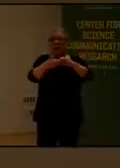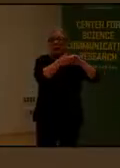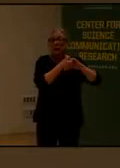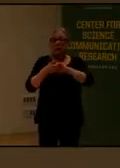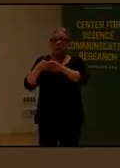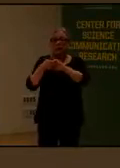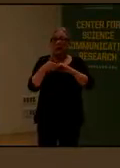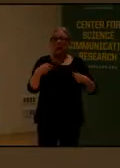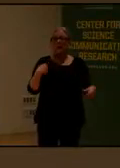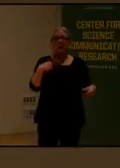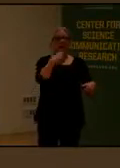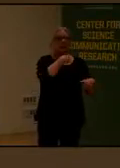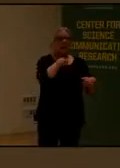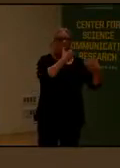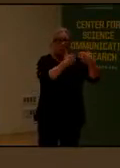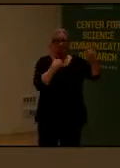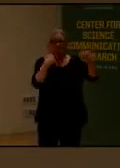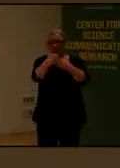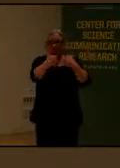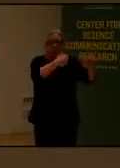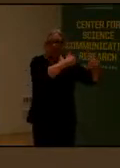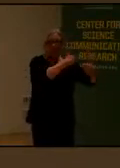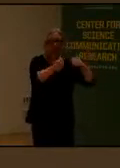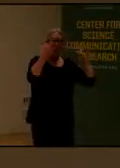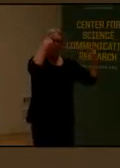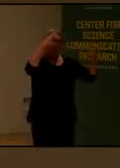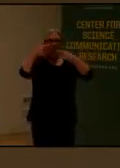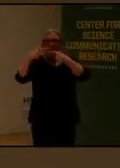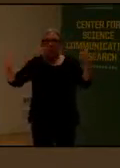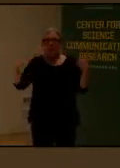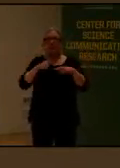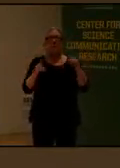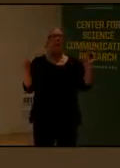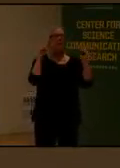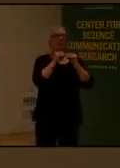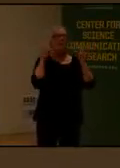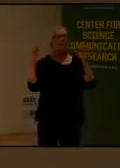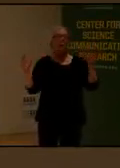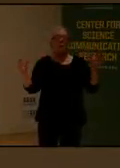but there's even more, I argue, that we have in common and that brings us together.